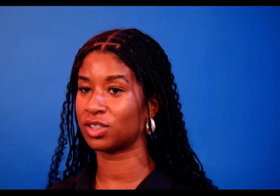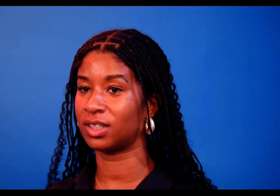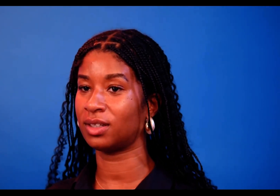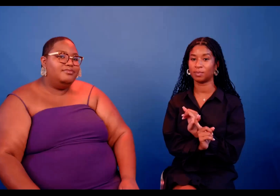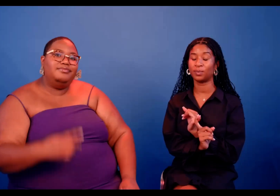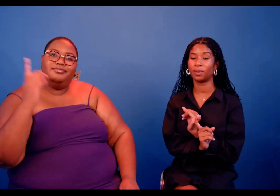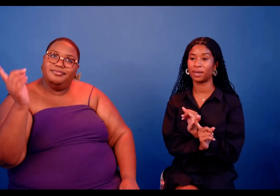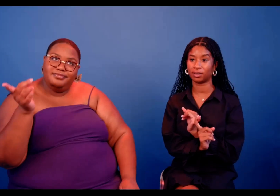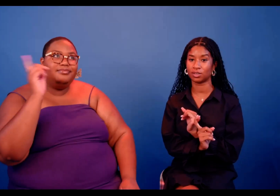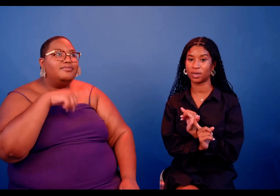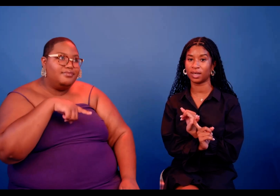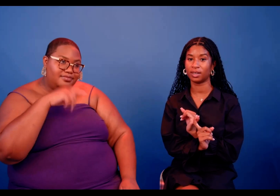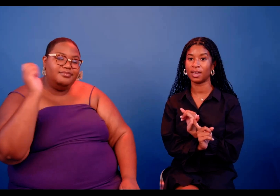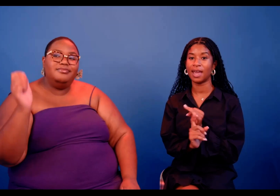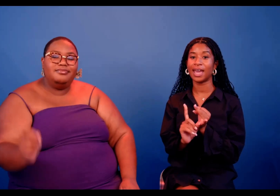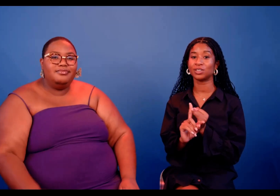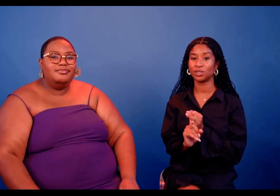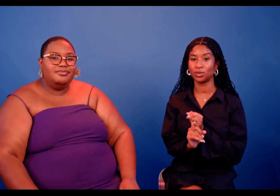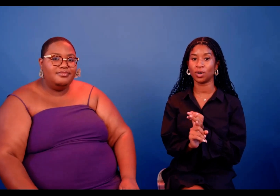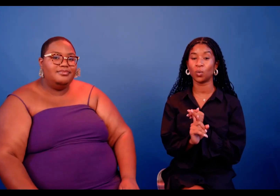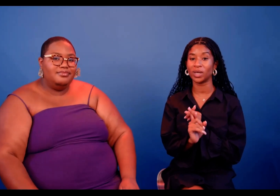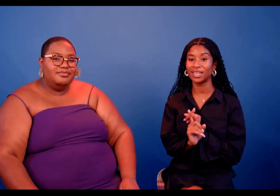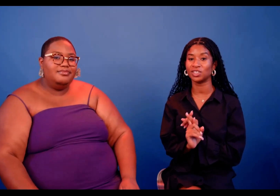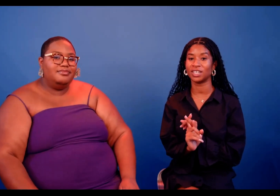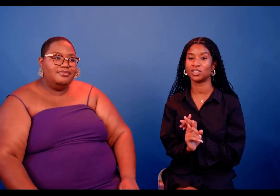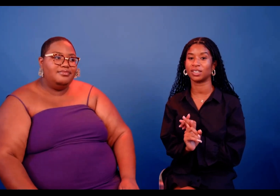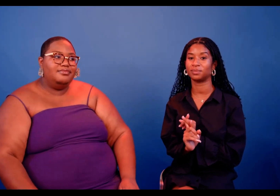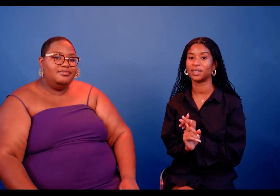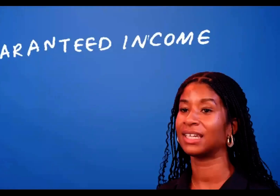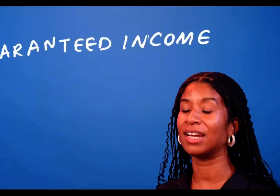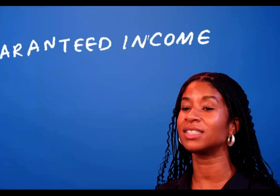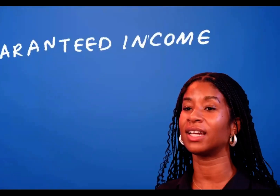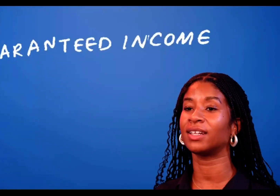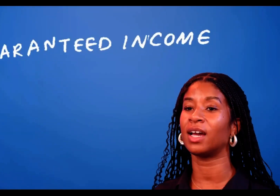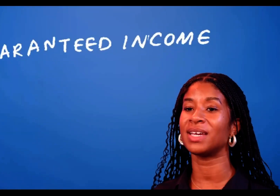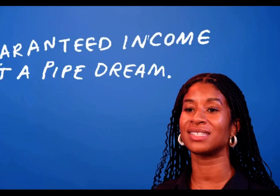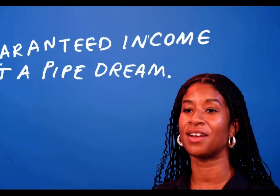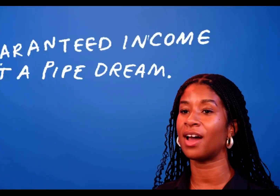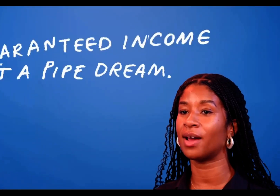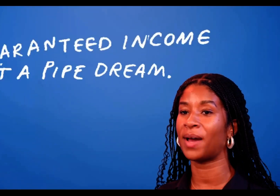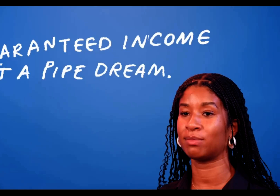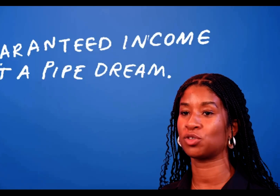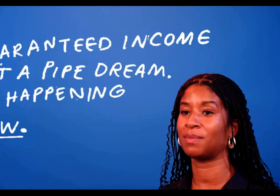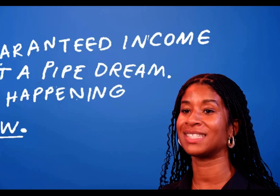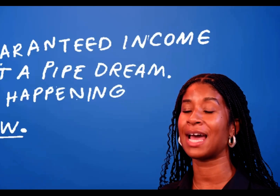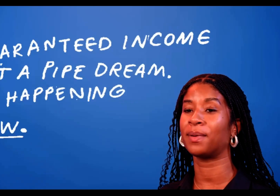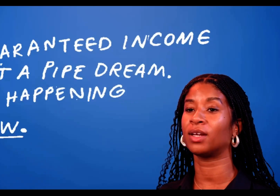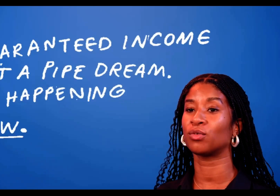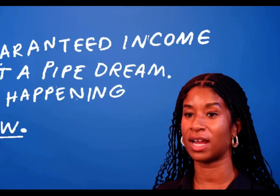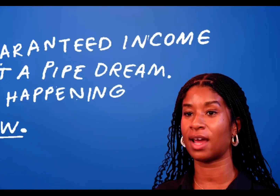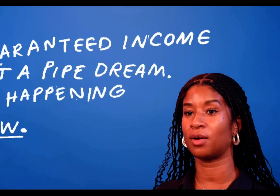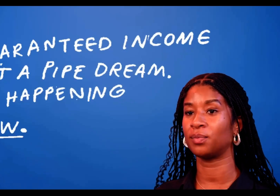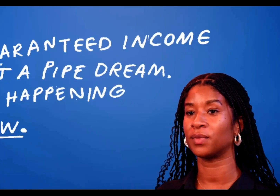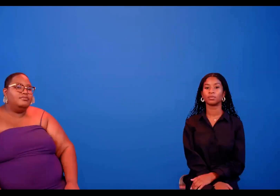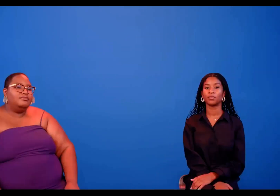happen magically. People made it this way. And two, we can change it. Guaranteed income is not a pipe dream. It's